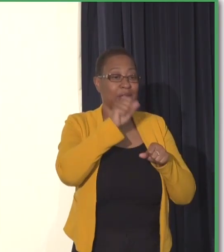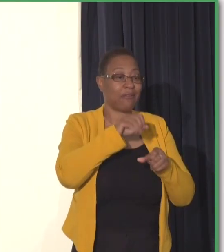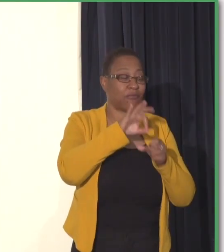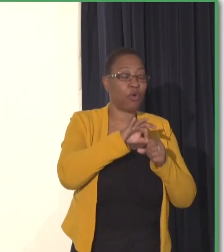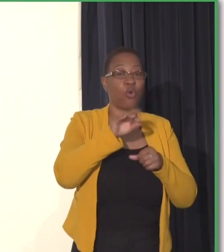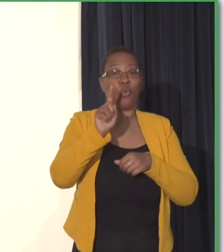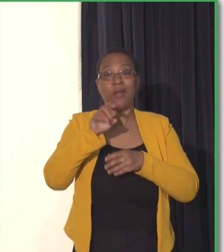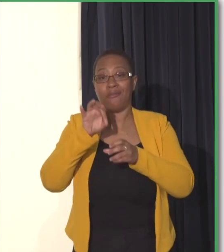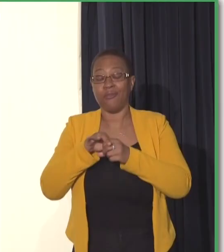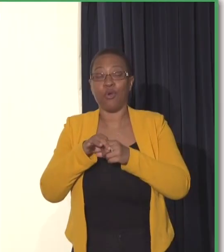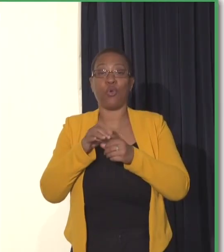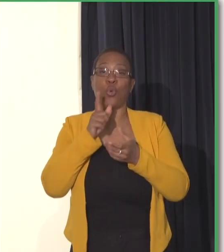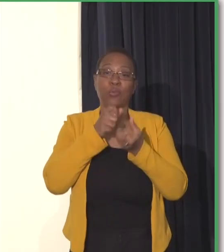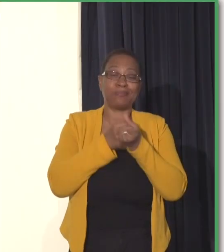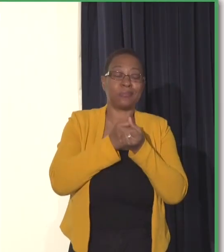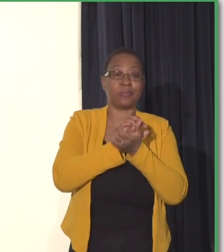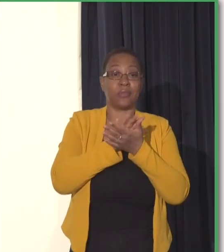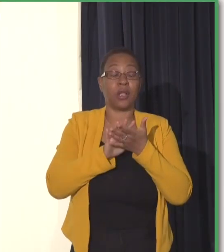why President